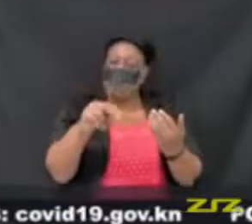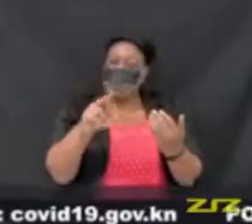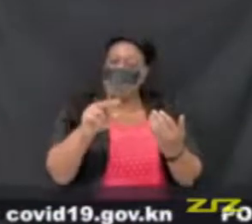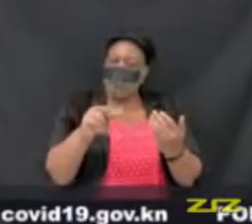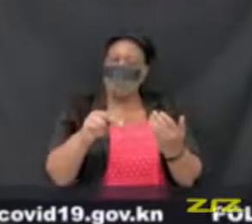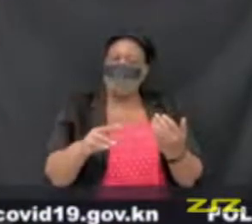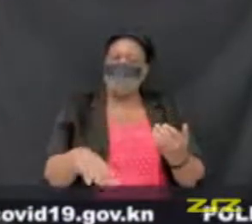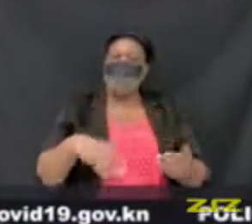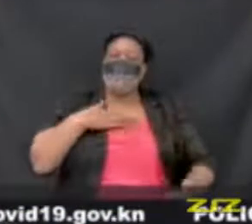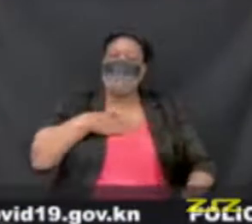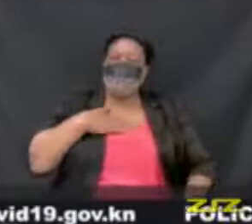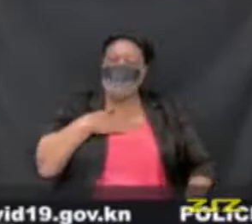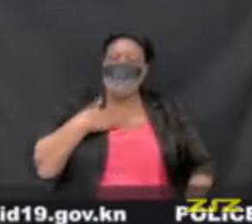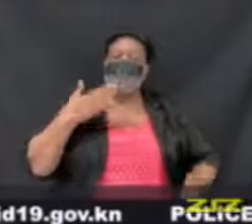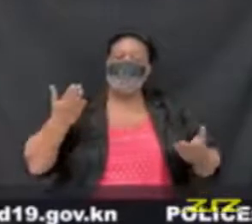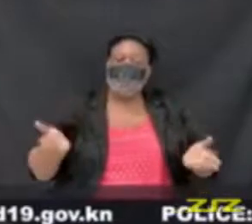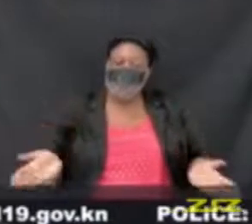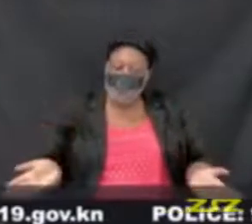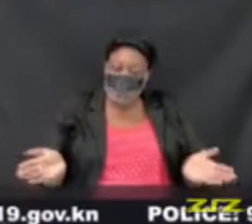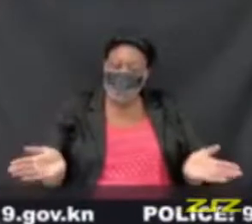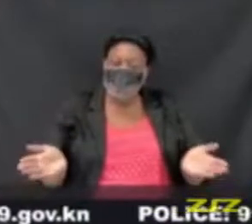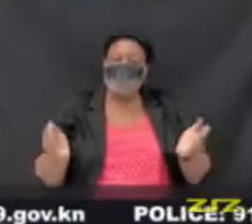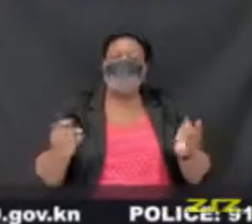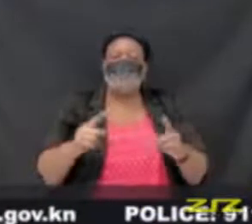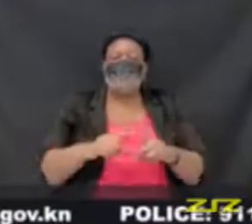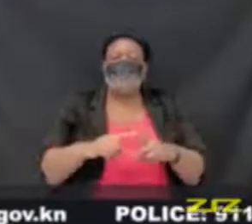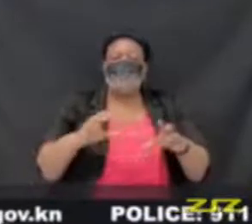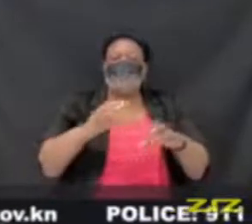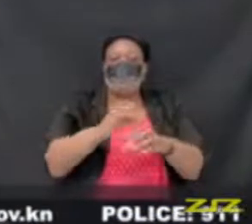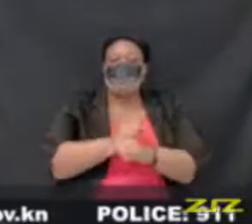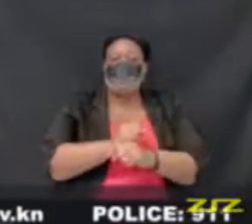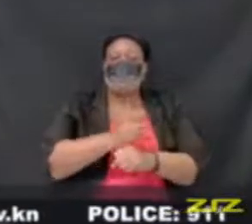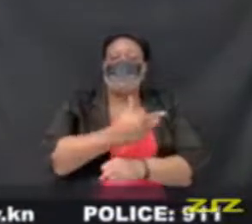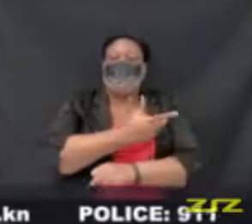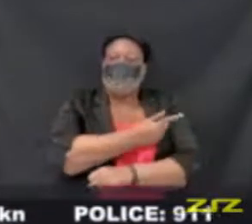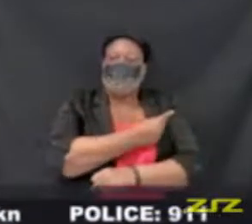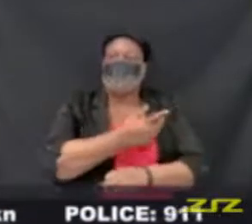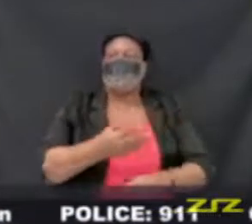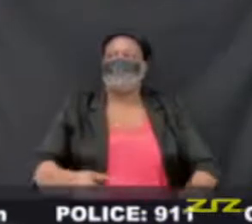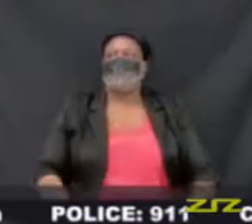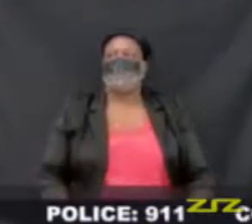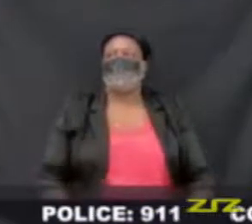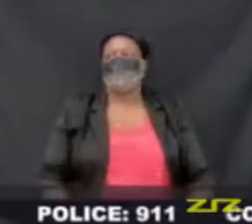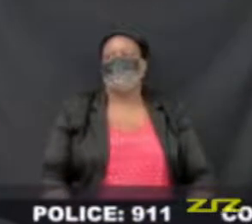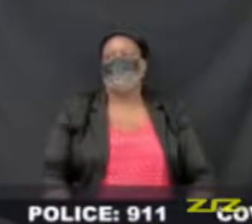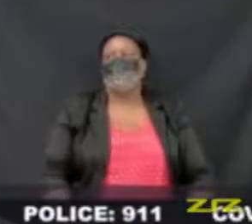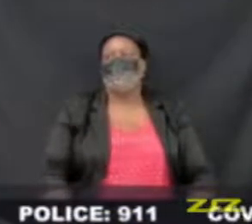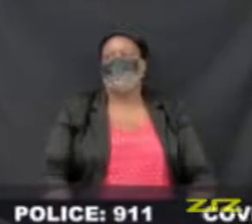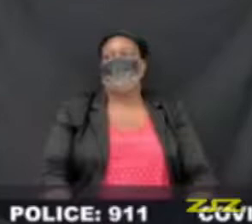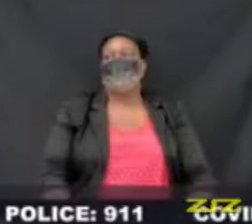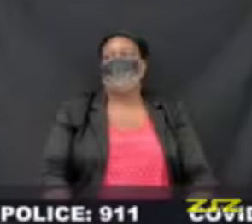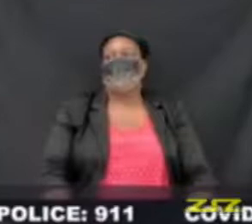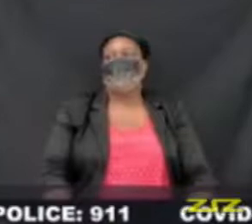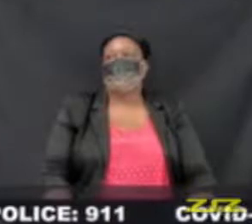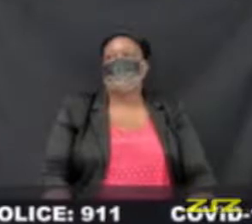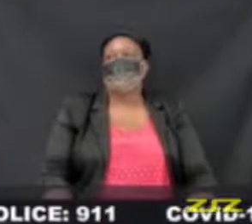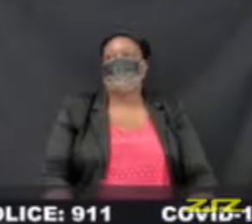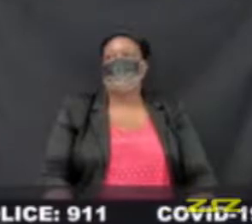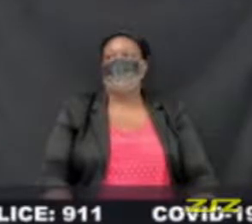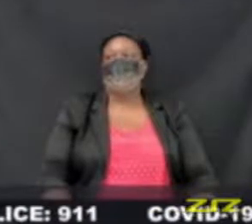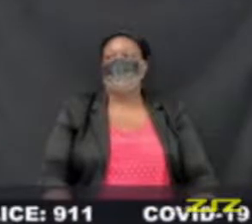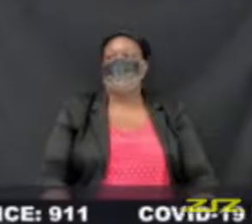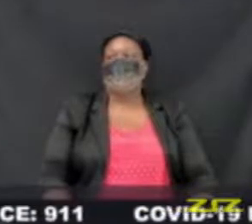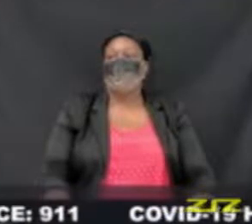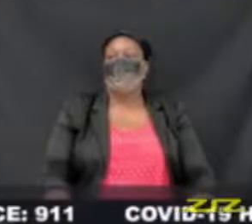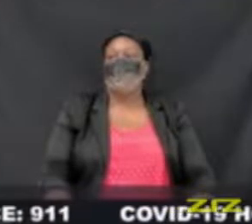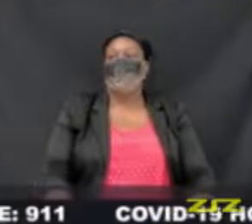is something that we have been trying to work with the red caps, and we have asked Mr. Philip, the CEO of SCASPO,